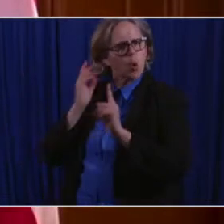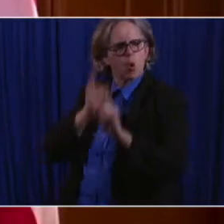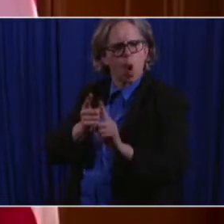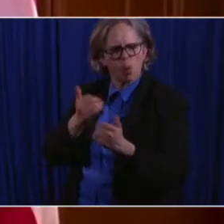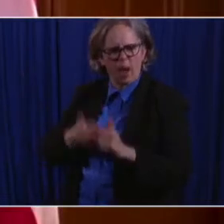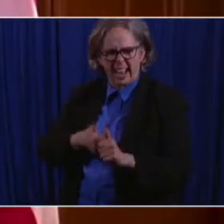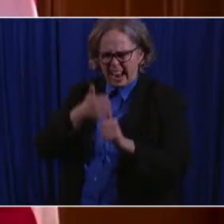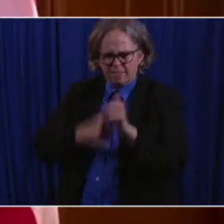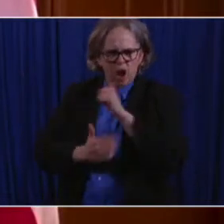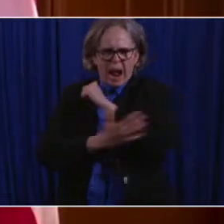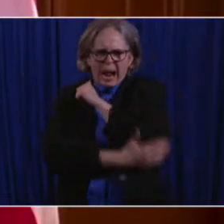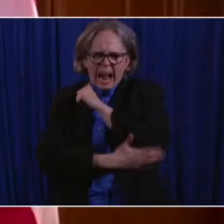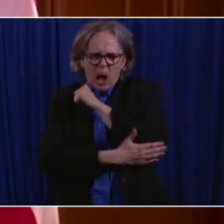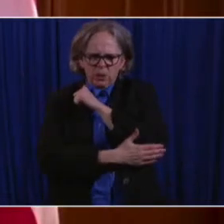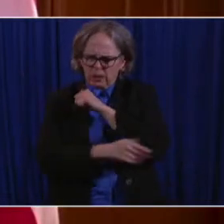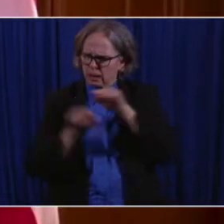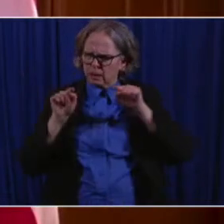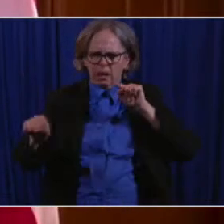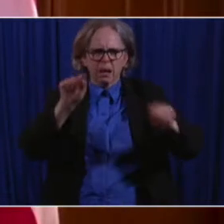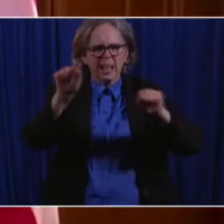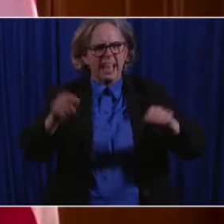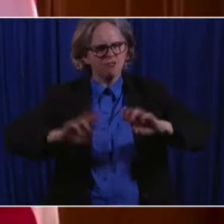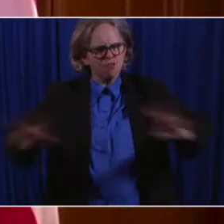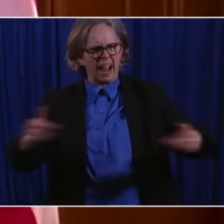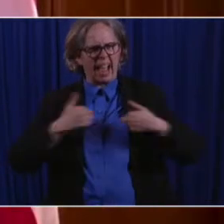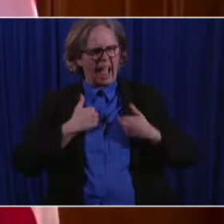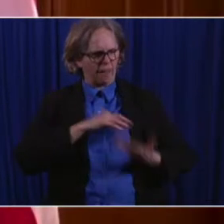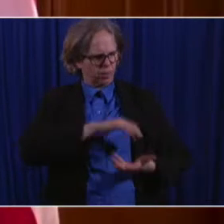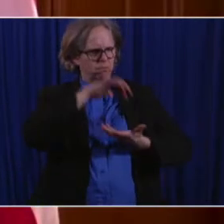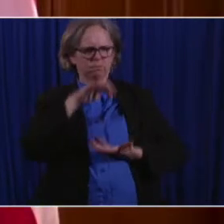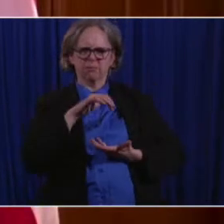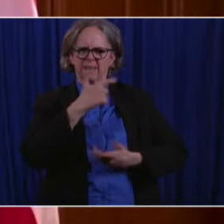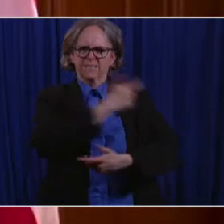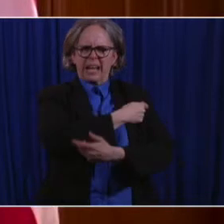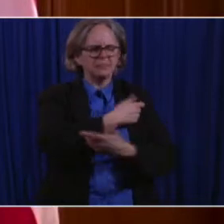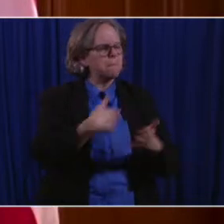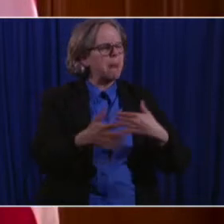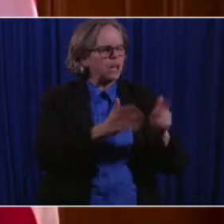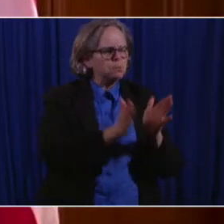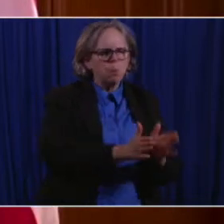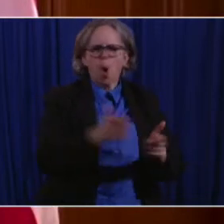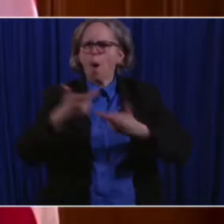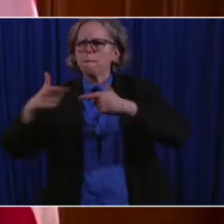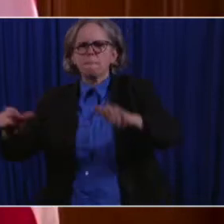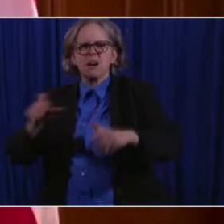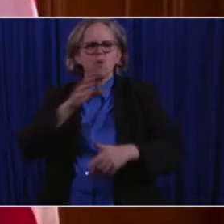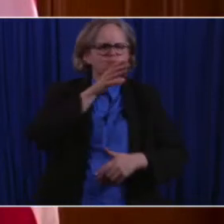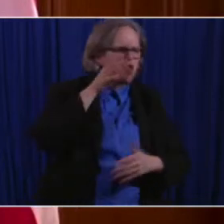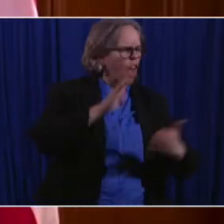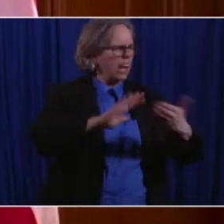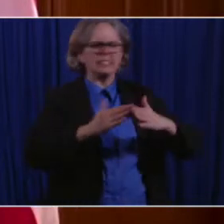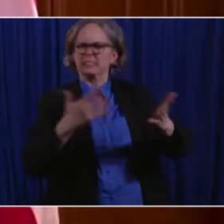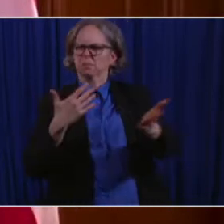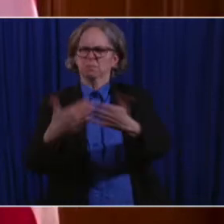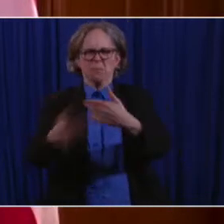in Cuyahoga County or Franklin County or Hamilton County, that they would have access within their community